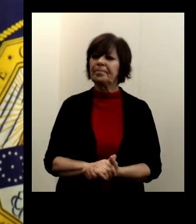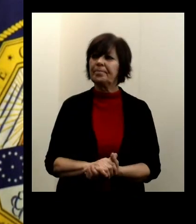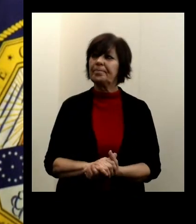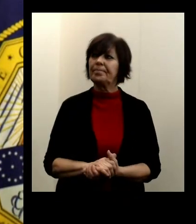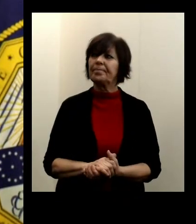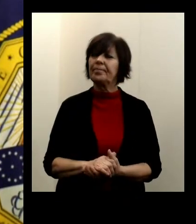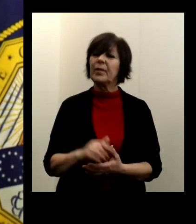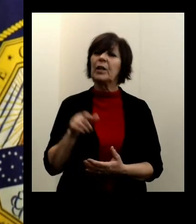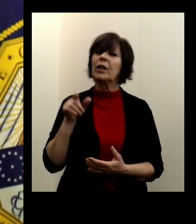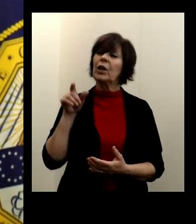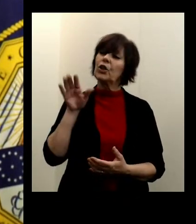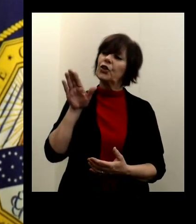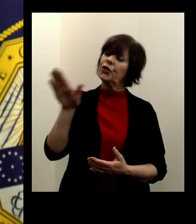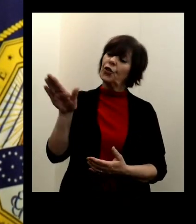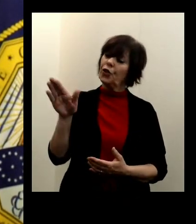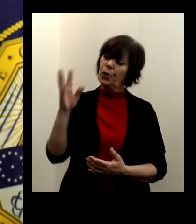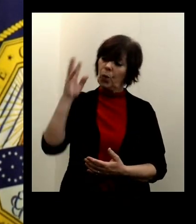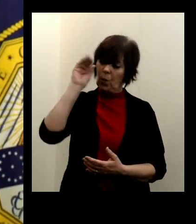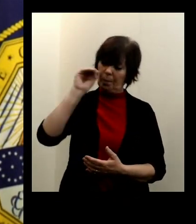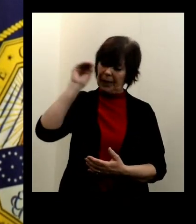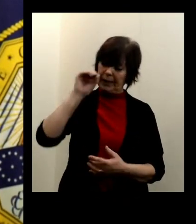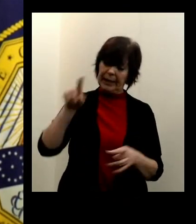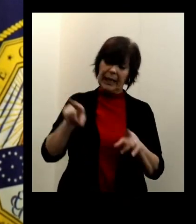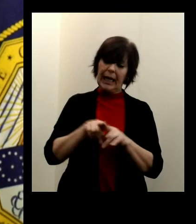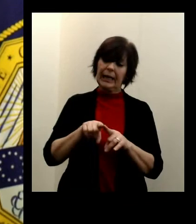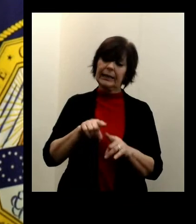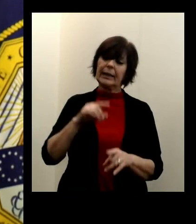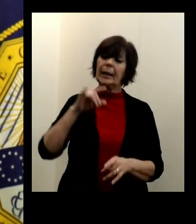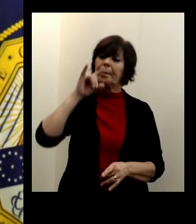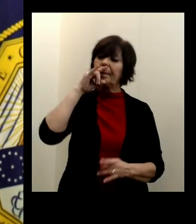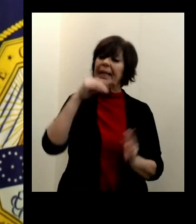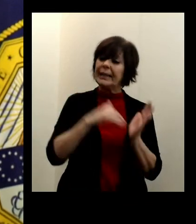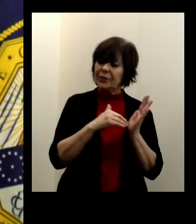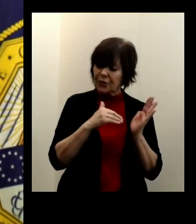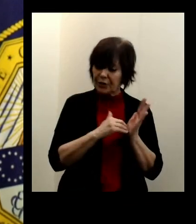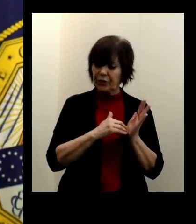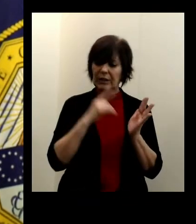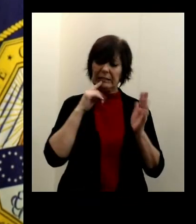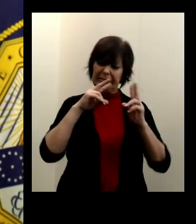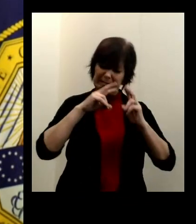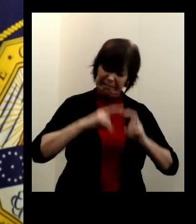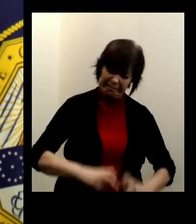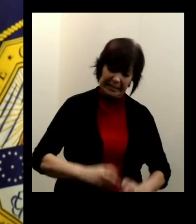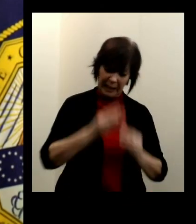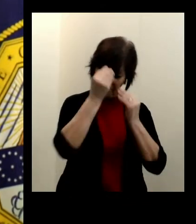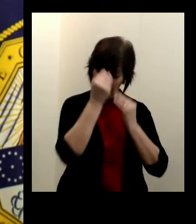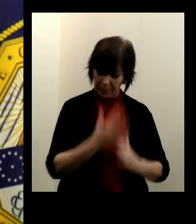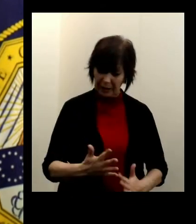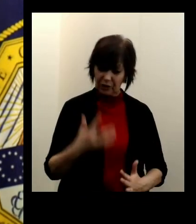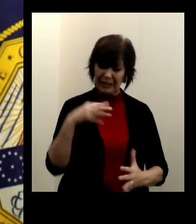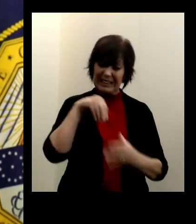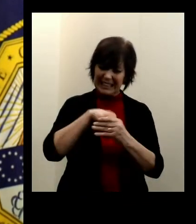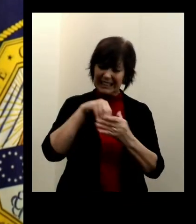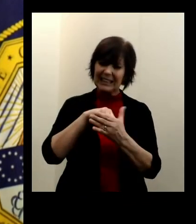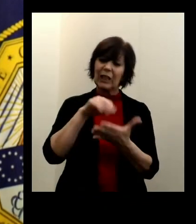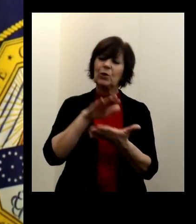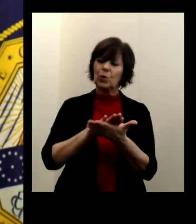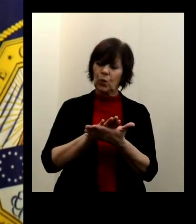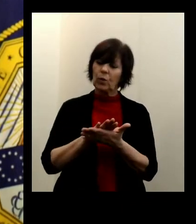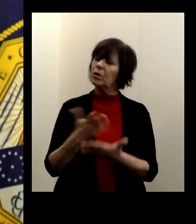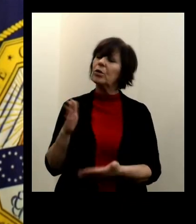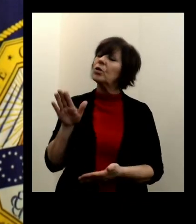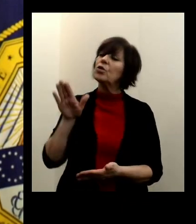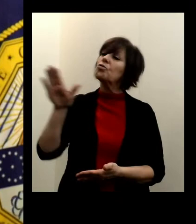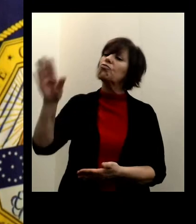codes. In your expert opinion as a pediatrician and as someone who has really dug into the data for transmission inside of schools,